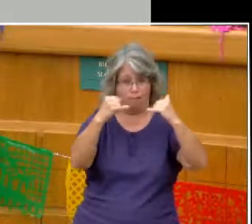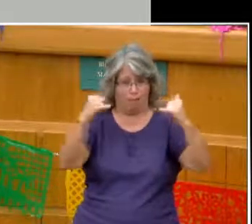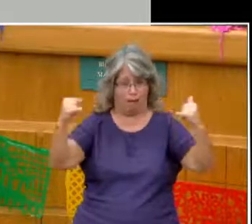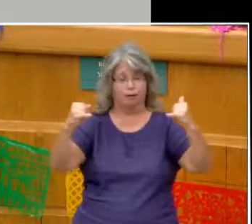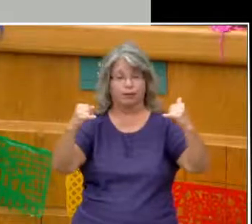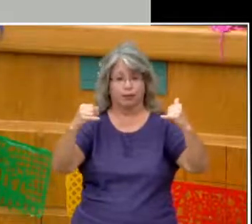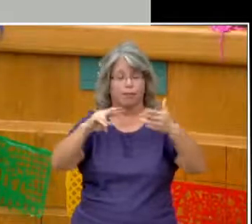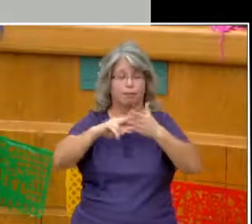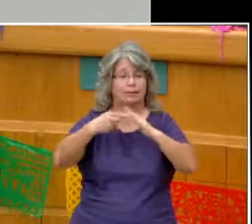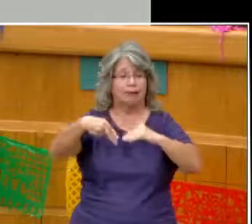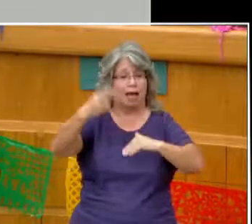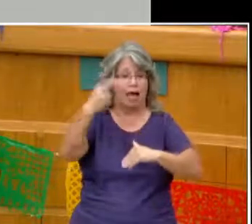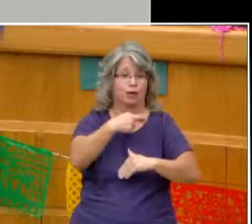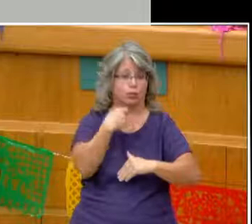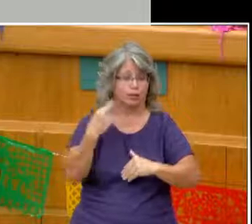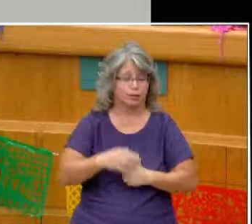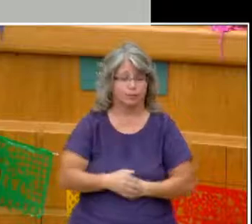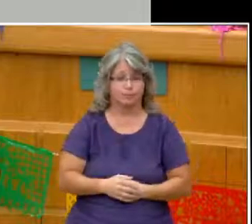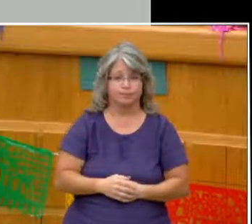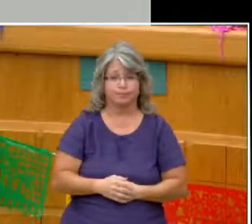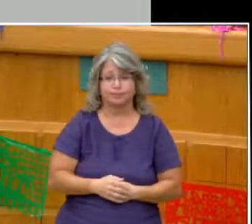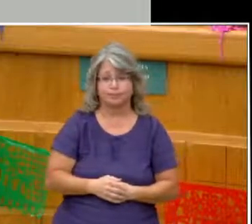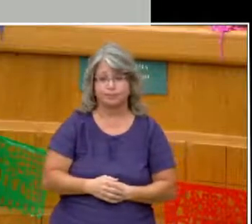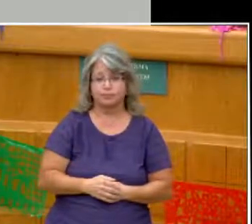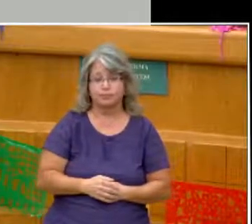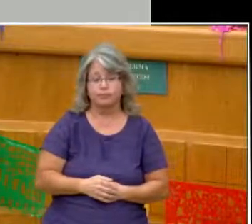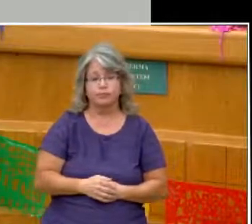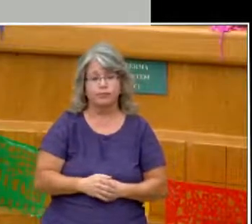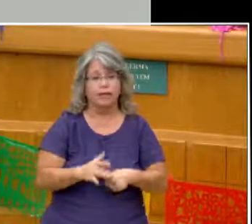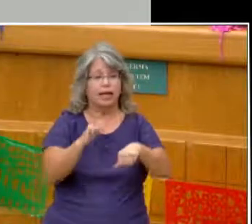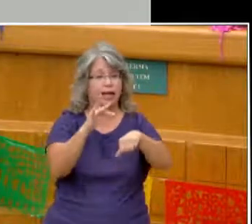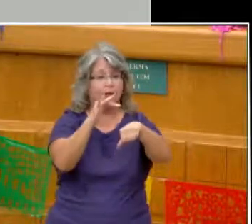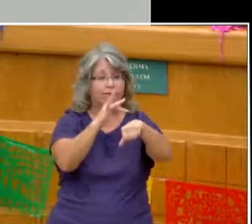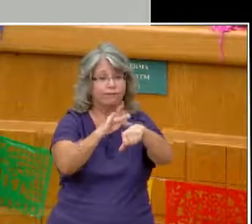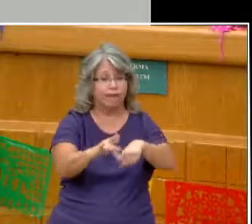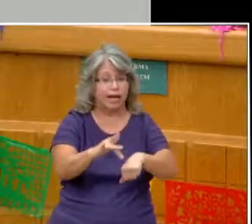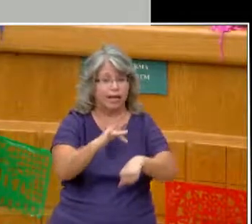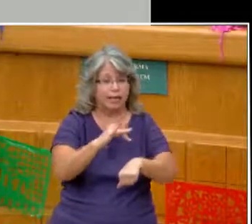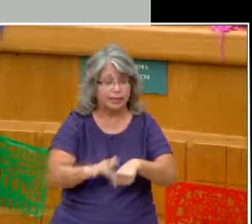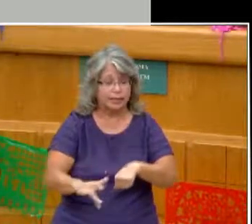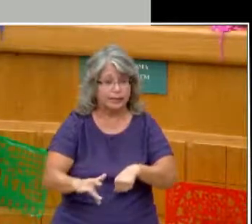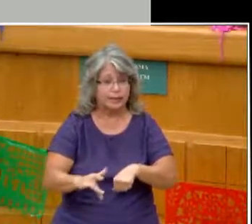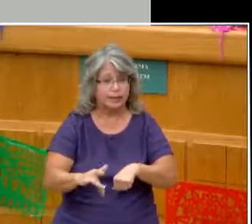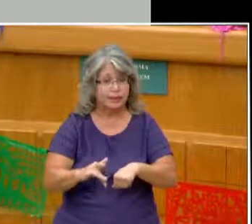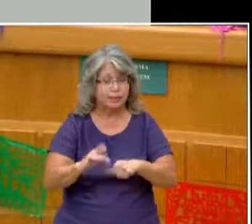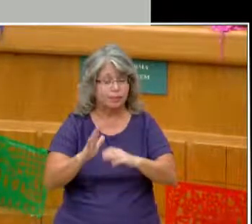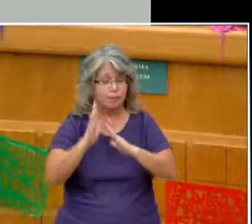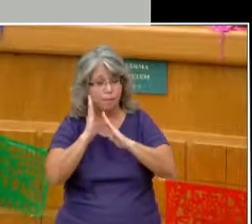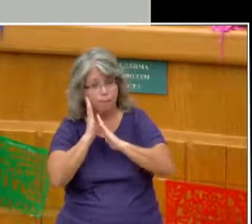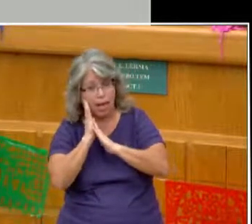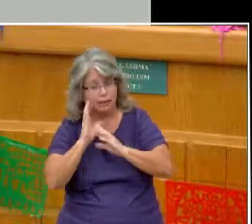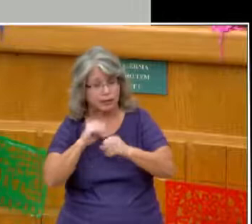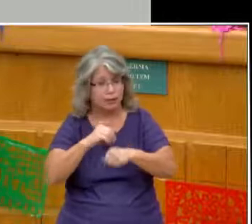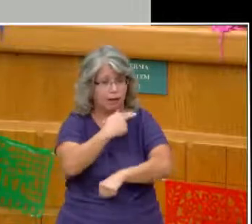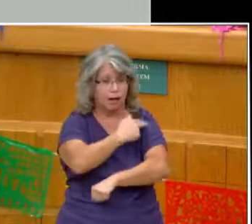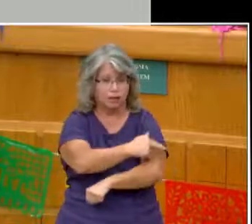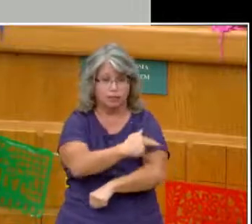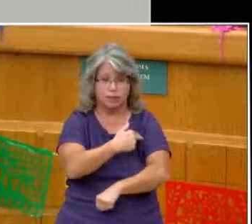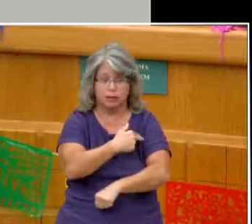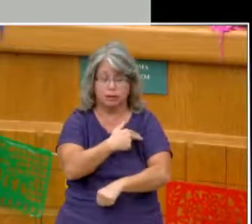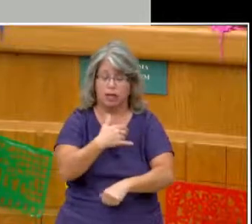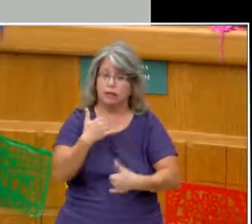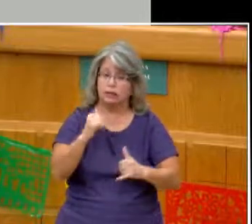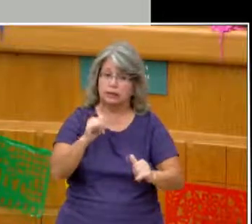In terms of vacancy, this is the thing that concerns me the most, and still, is that there's really low vacancy in our hospitals in the coastal bend